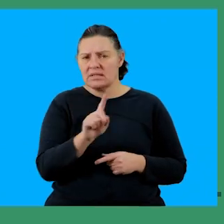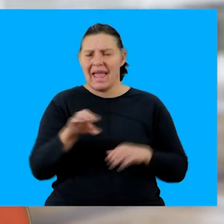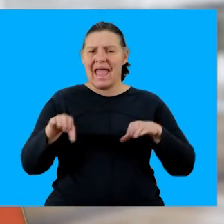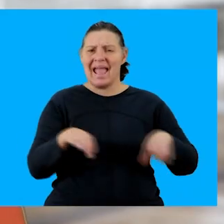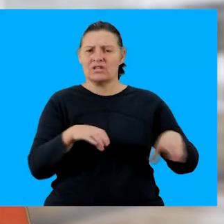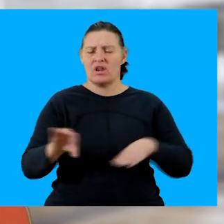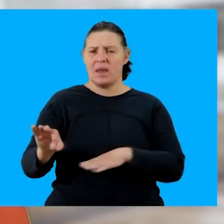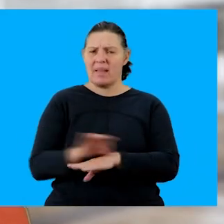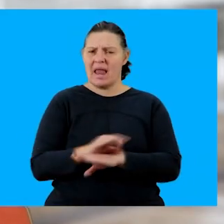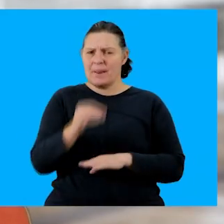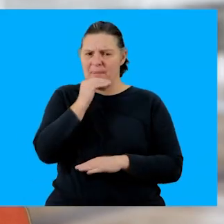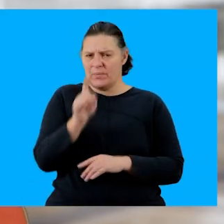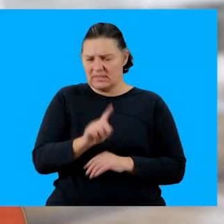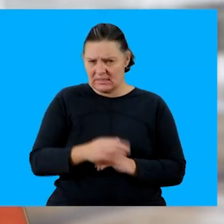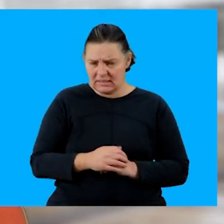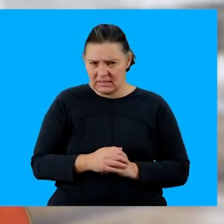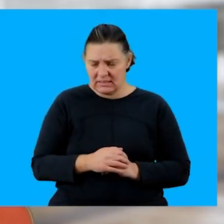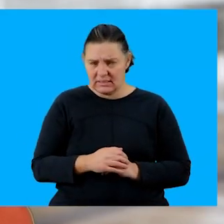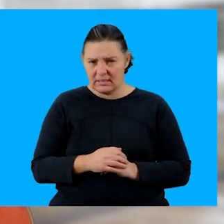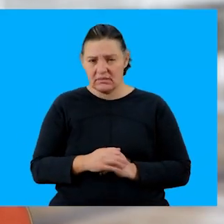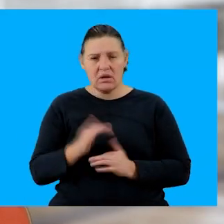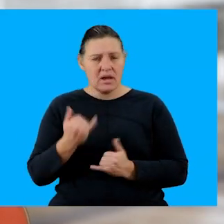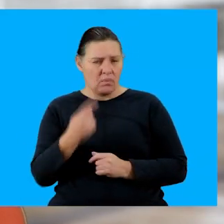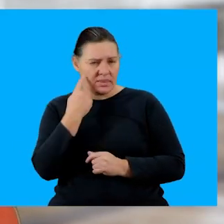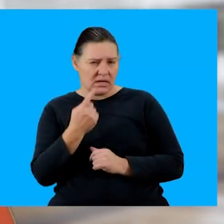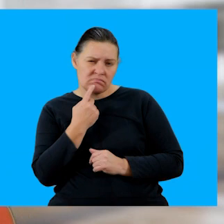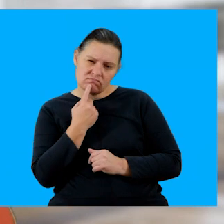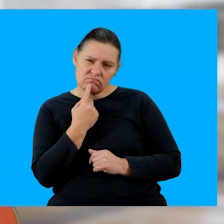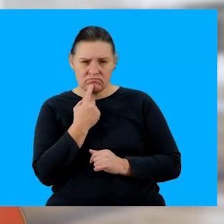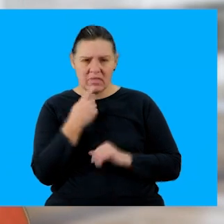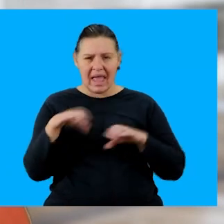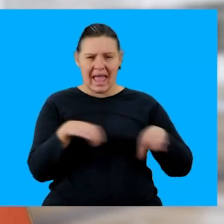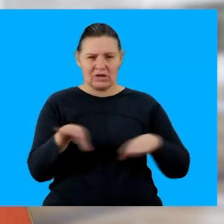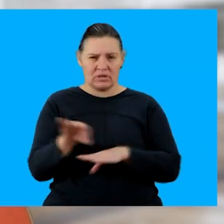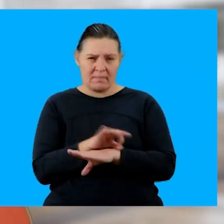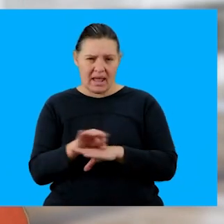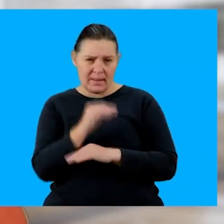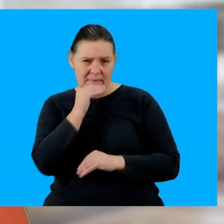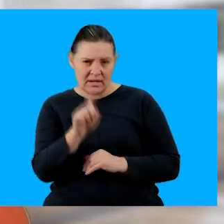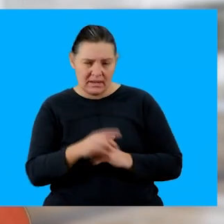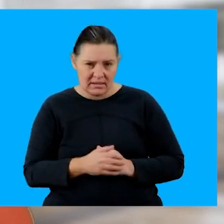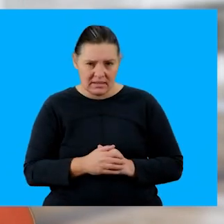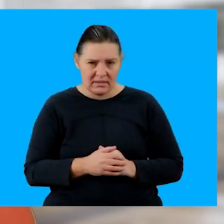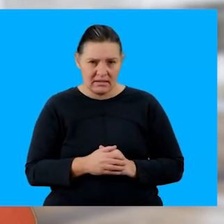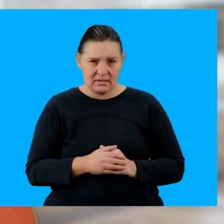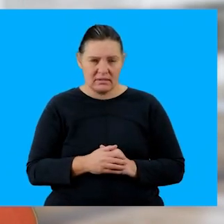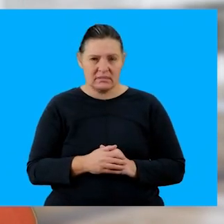of an action plan. So surely you are thinking of that meaning of an action plan, right?